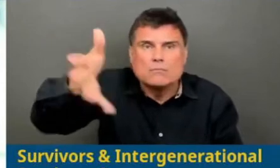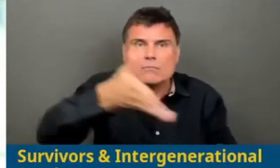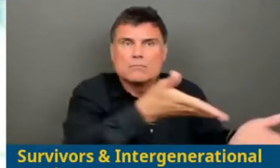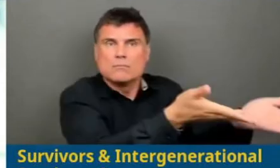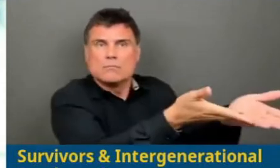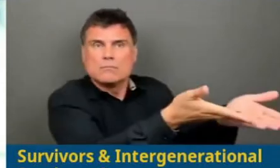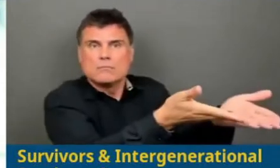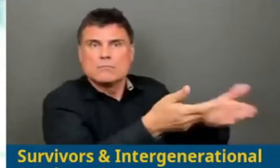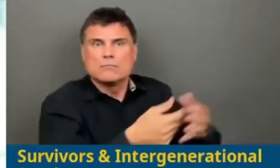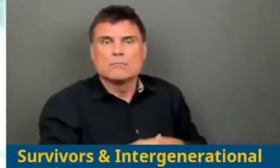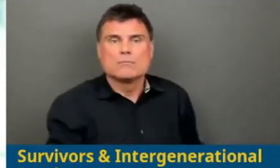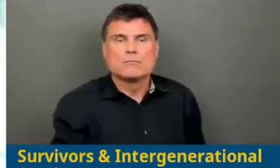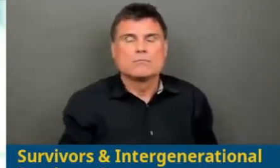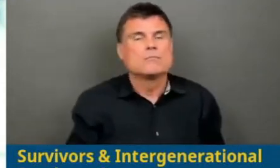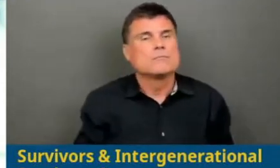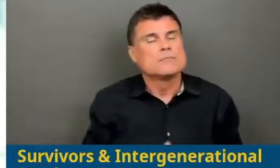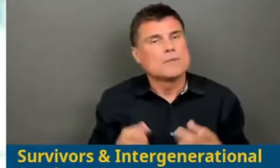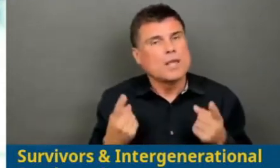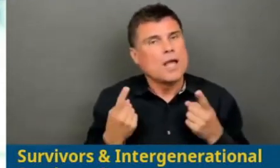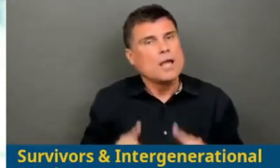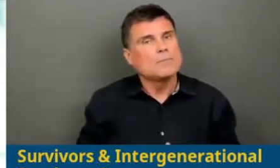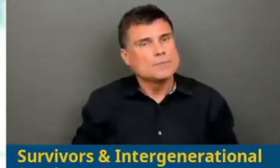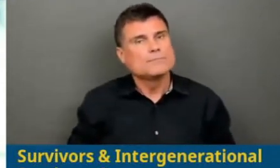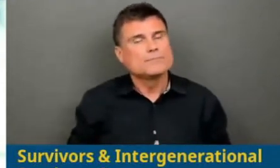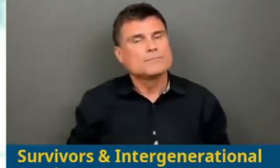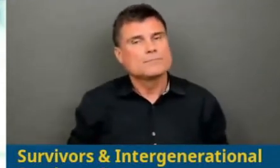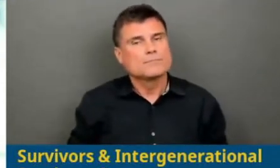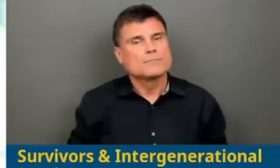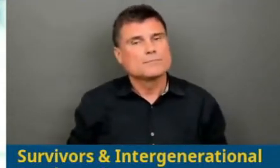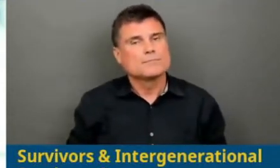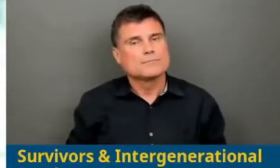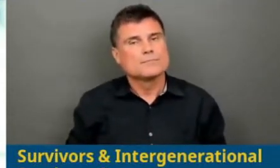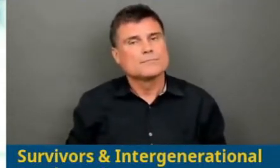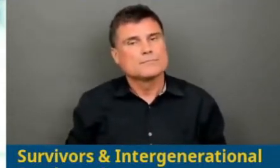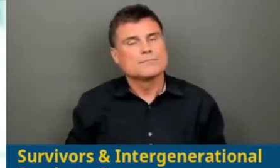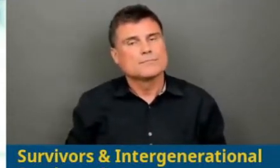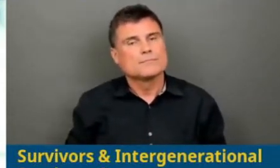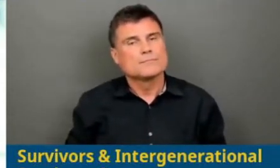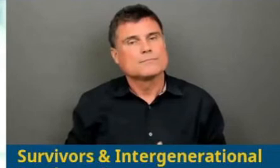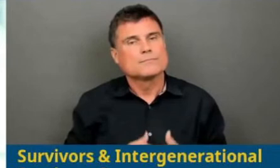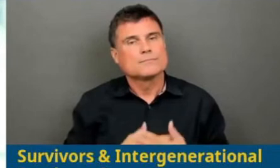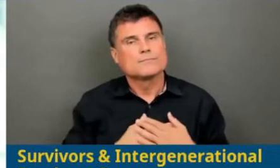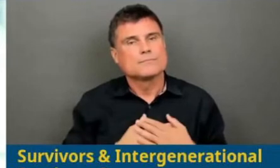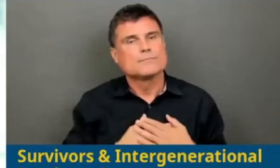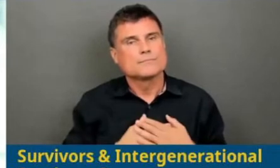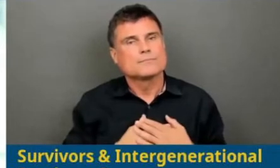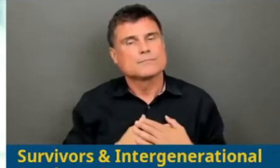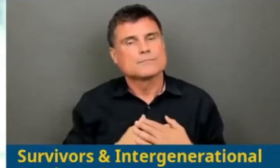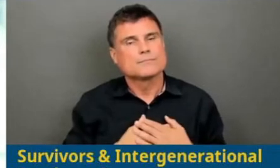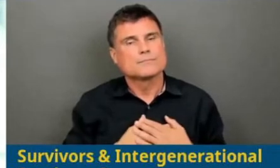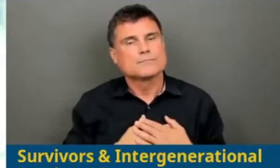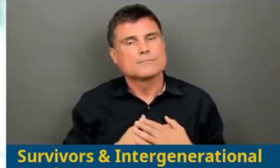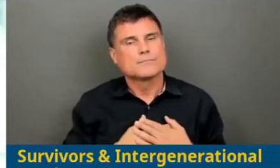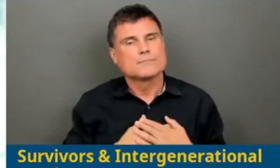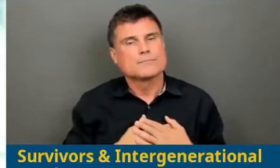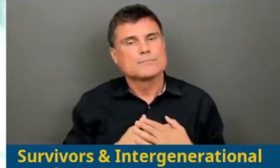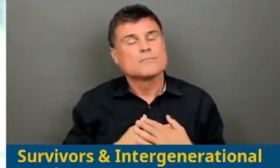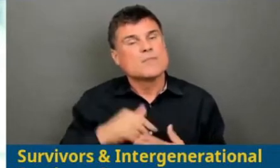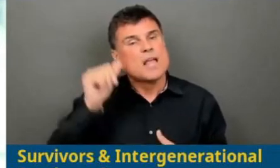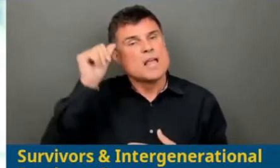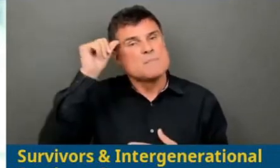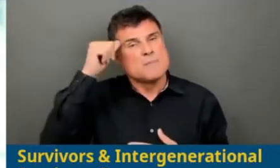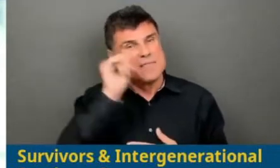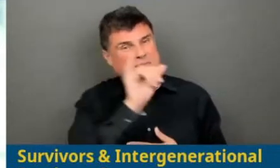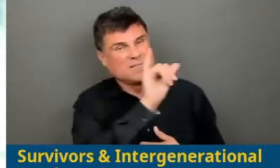This was during a period of time when flogging was at